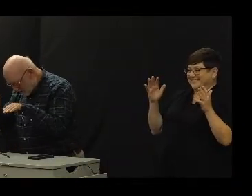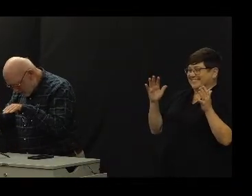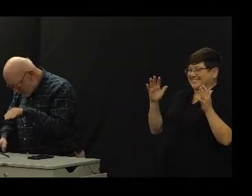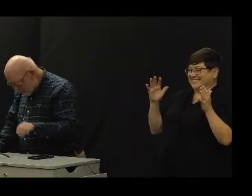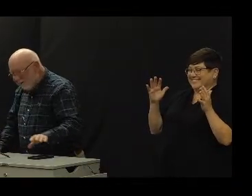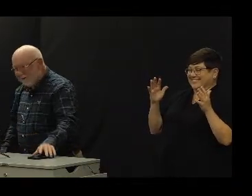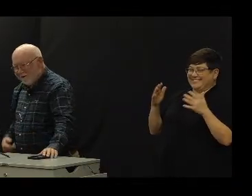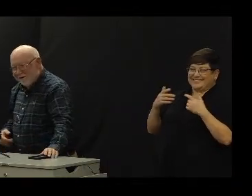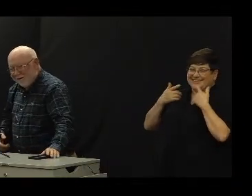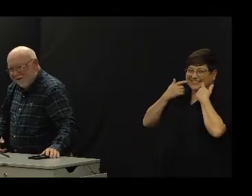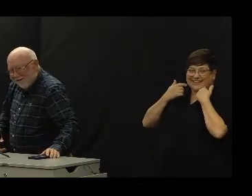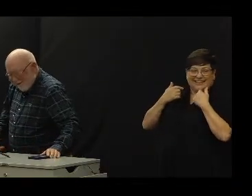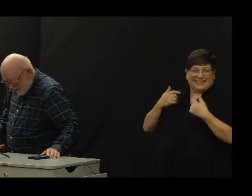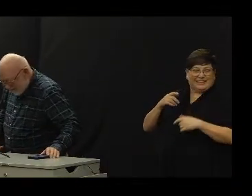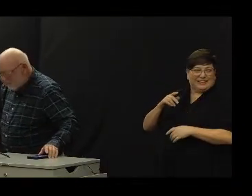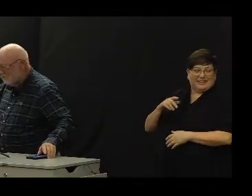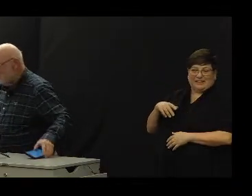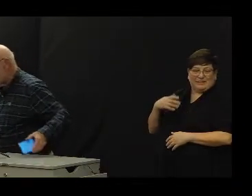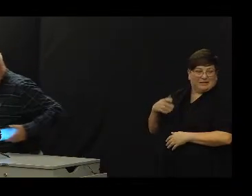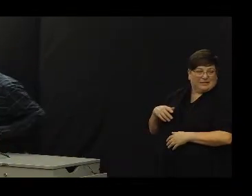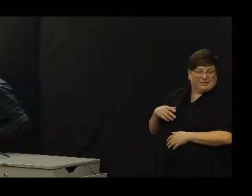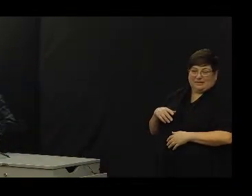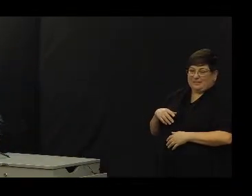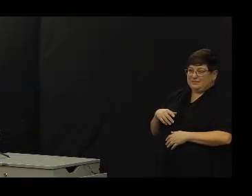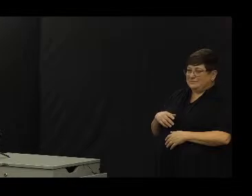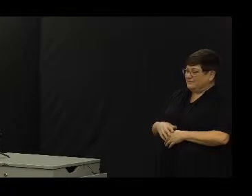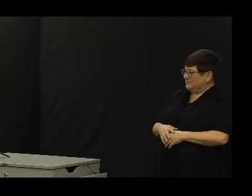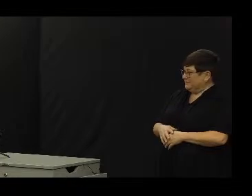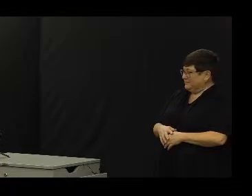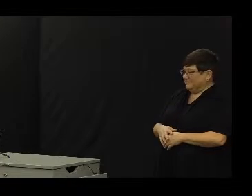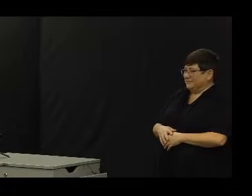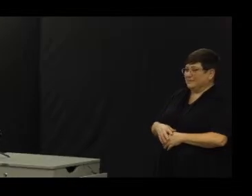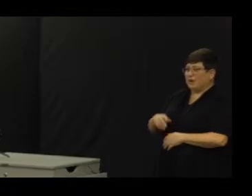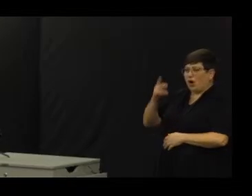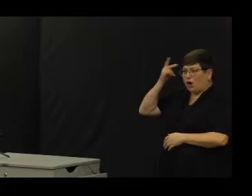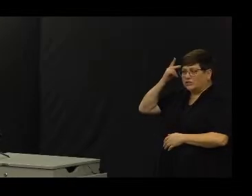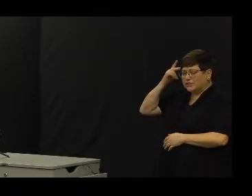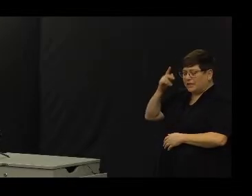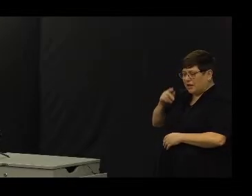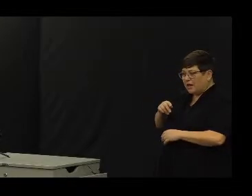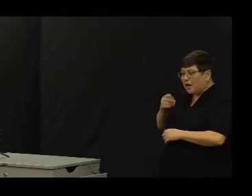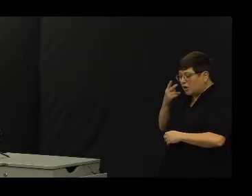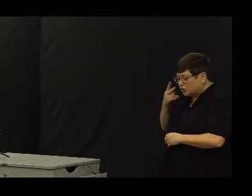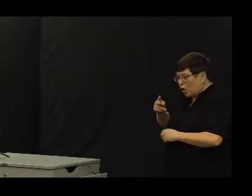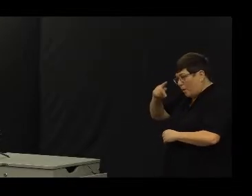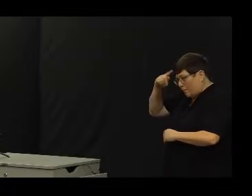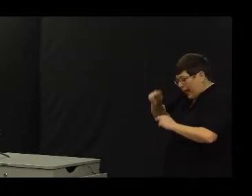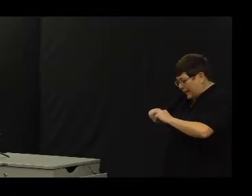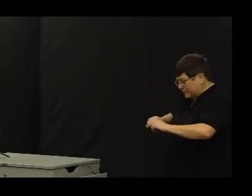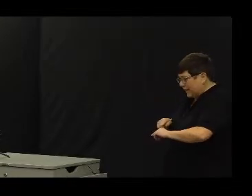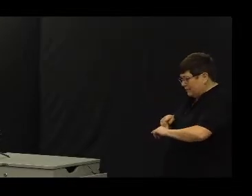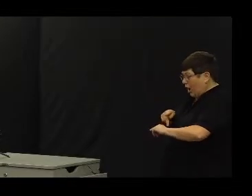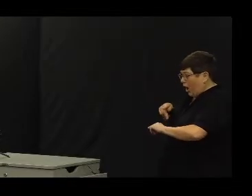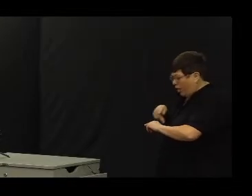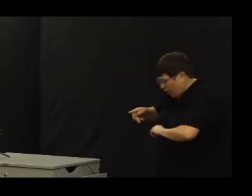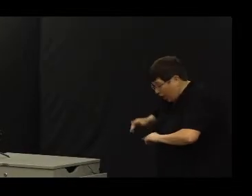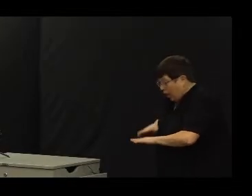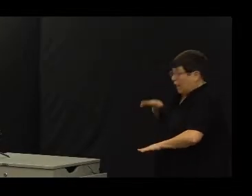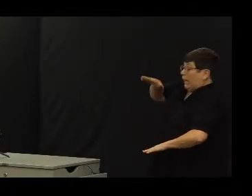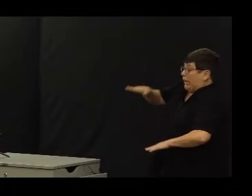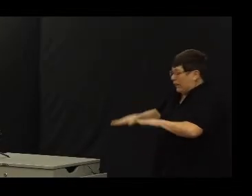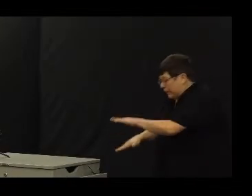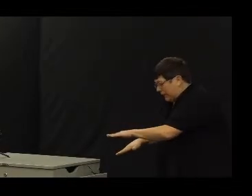Man, I'm telling you, this looked like a step to me, and so I lifted my leg up super high, but it's just tape on the floor.